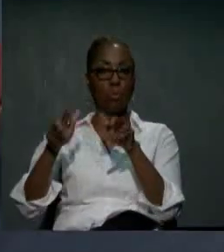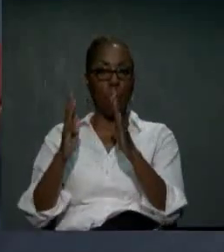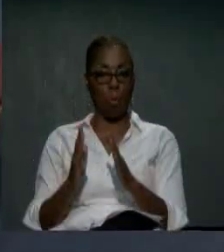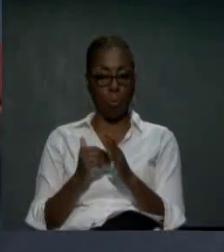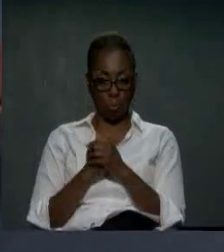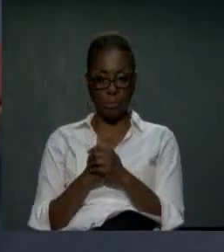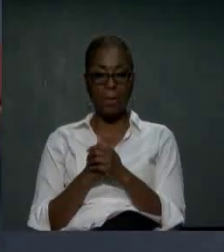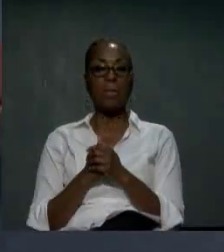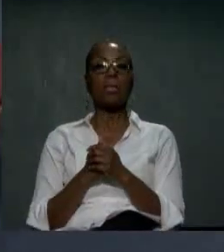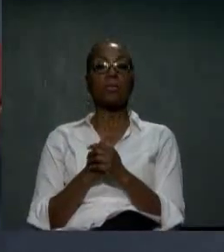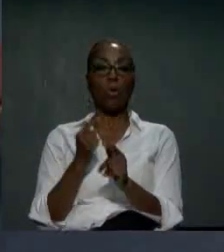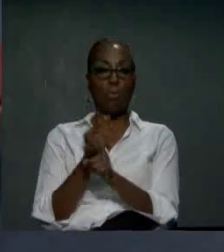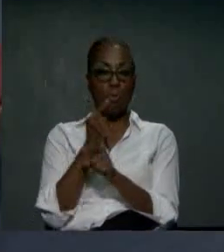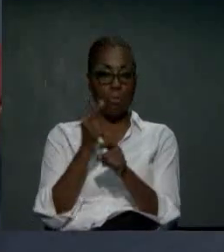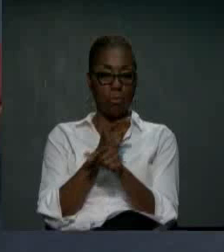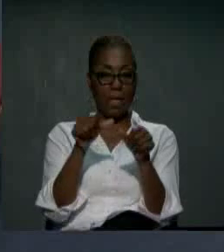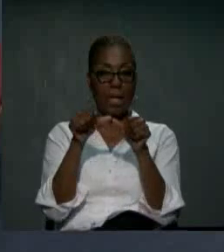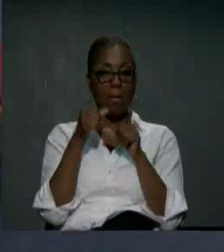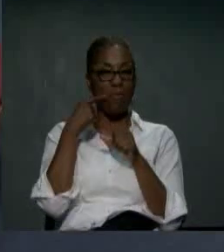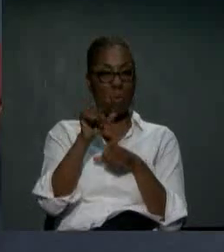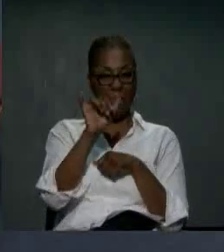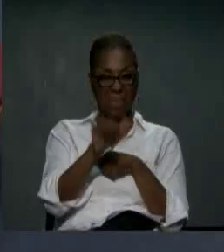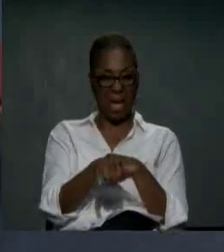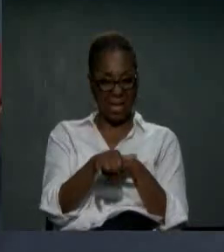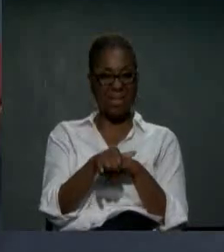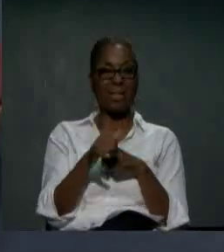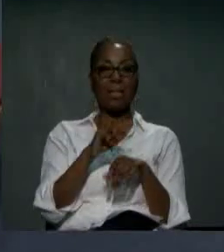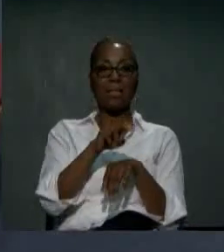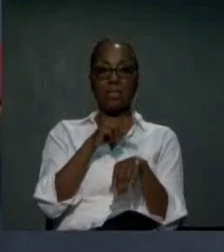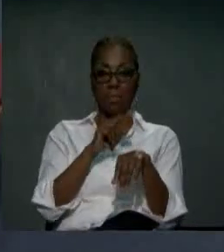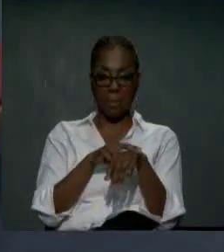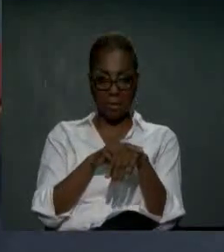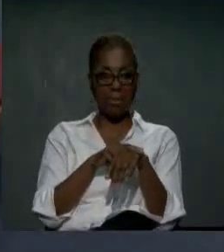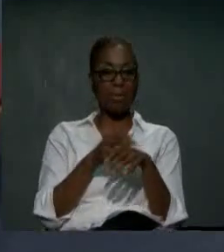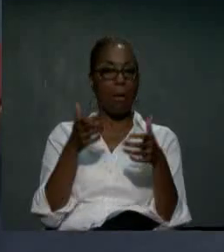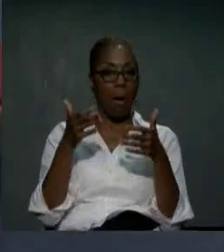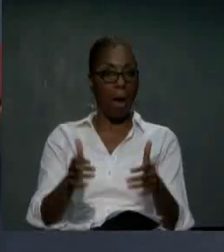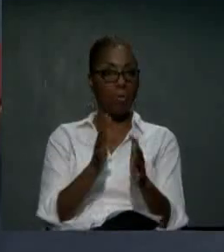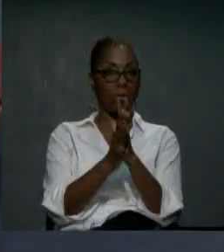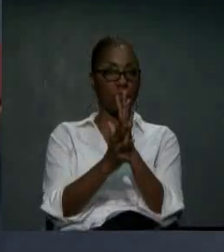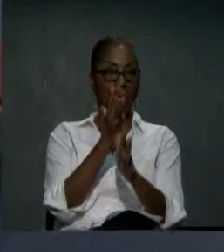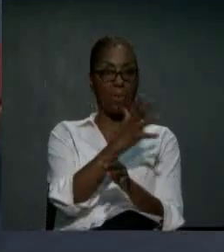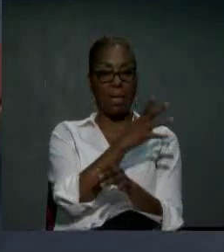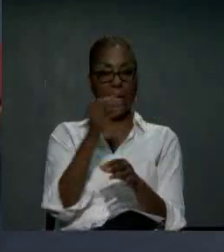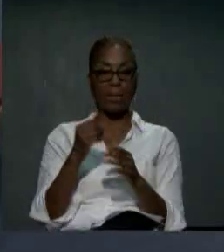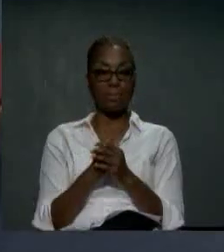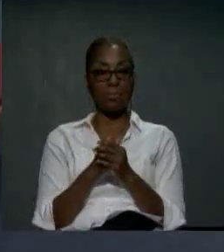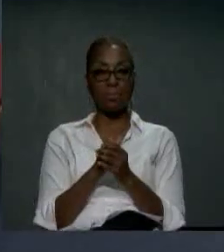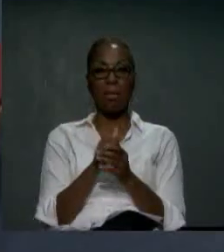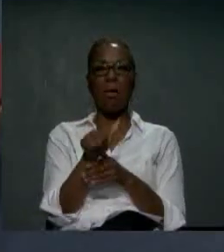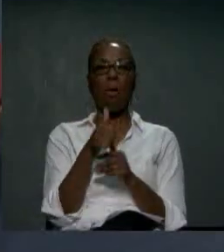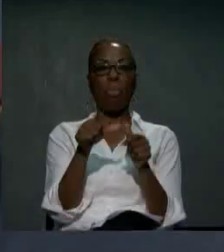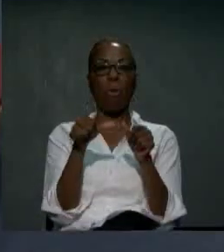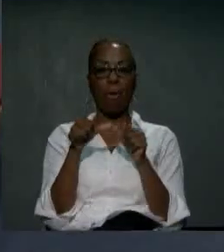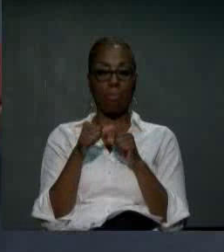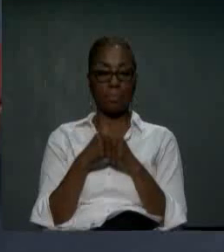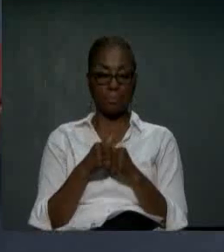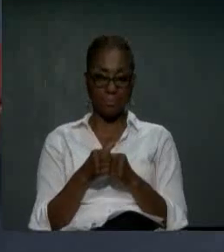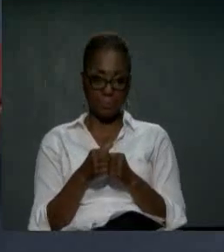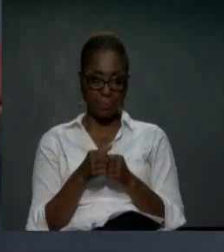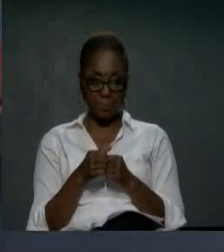movements. Appropriate locations for this district are typically along heavily traveled and major arterials.